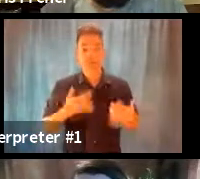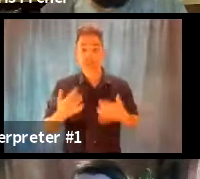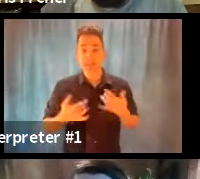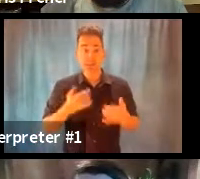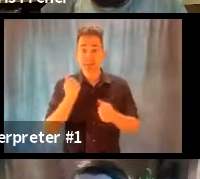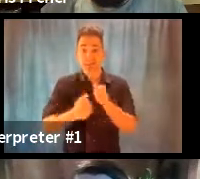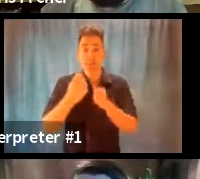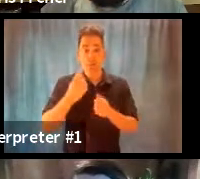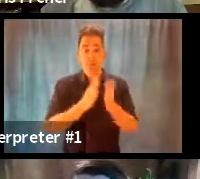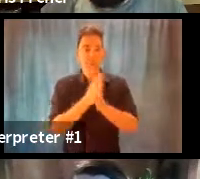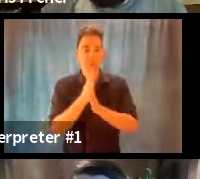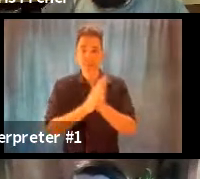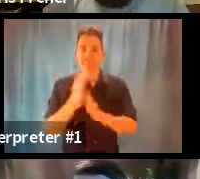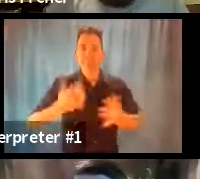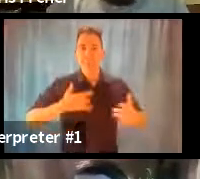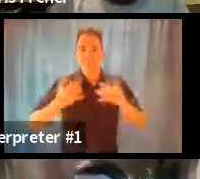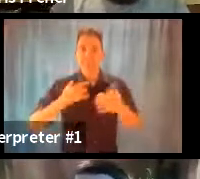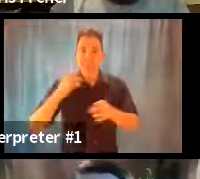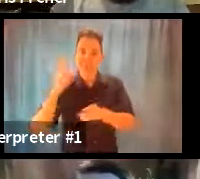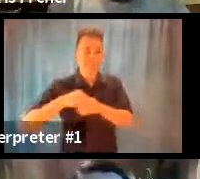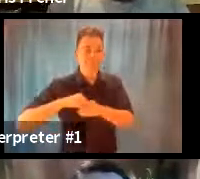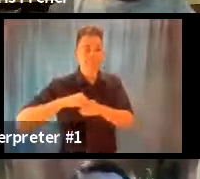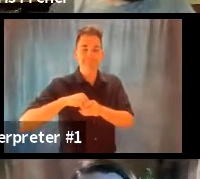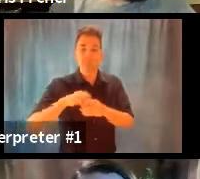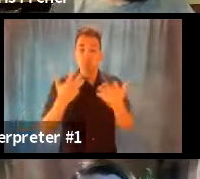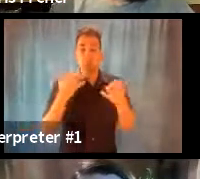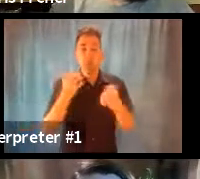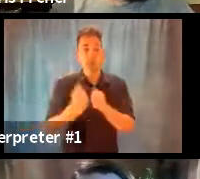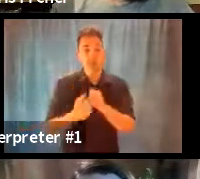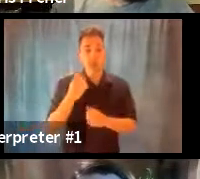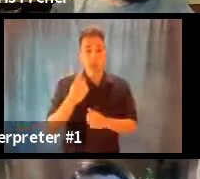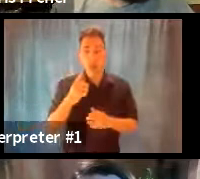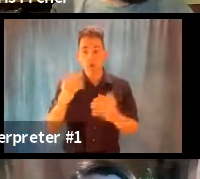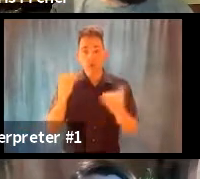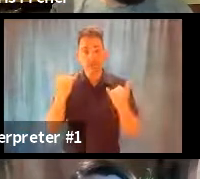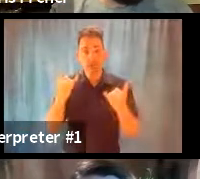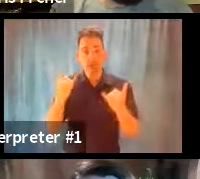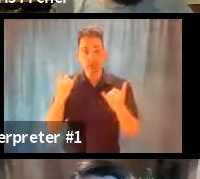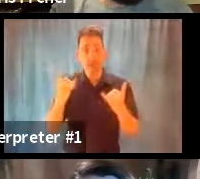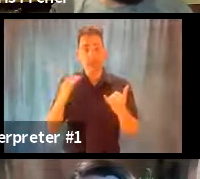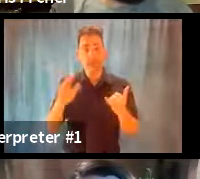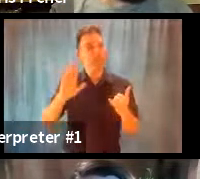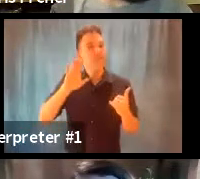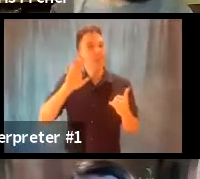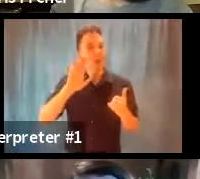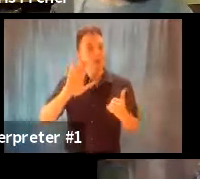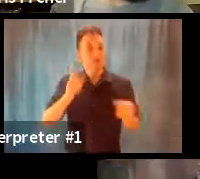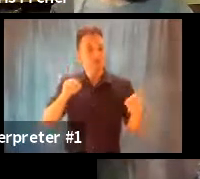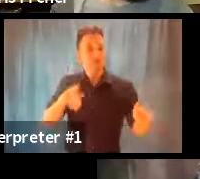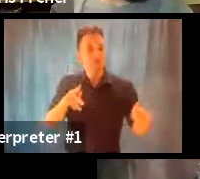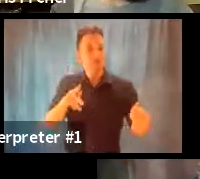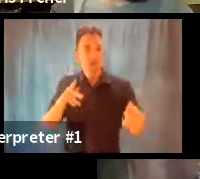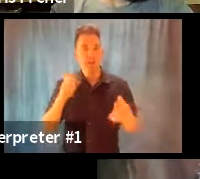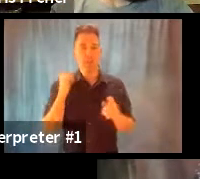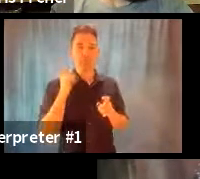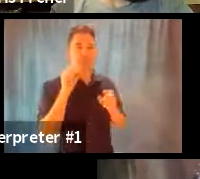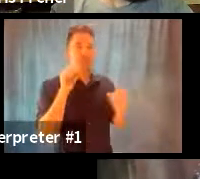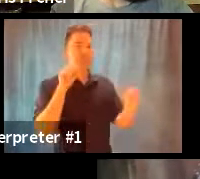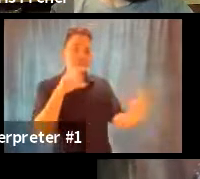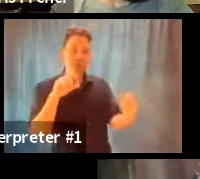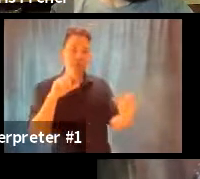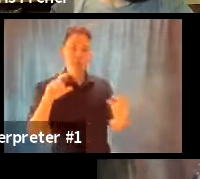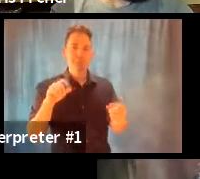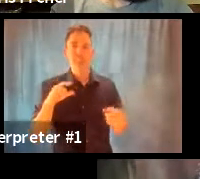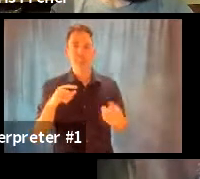comment that we want to give everyone tonight a chance to give their opinions. So we're accepting comments via a